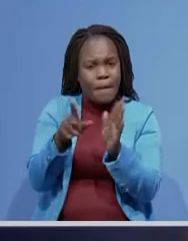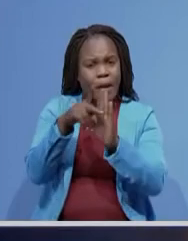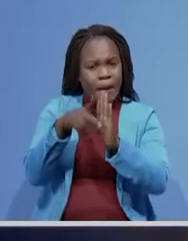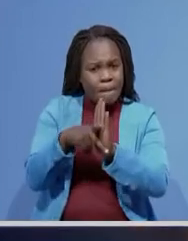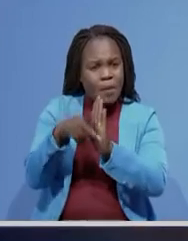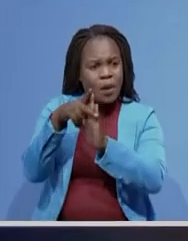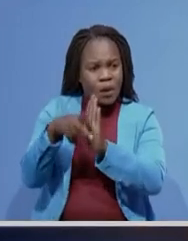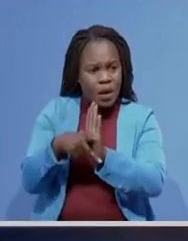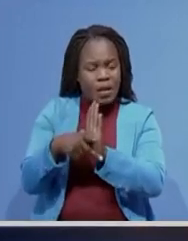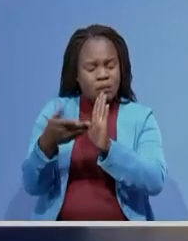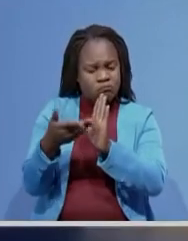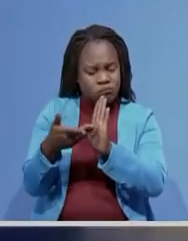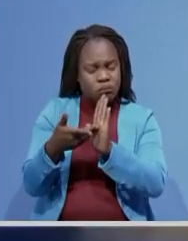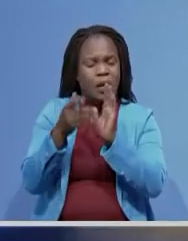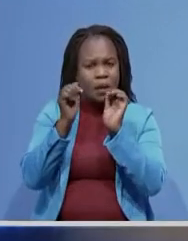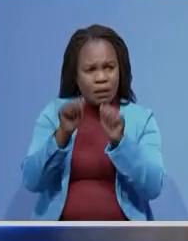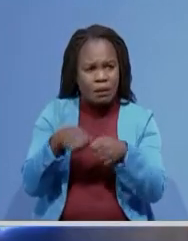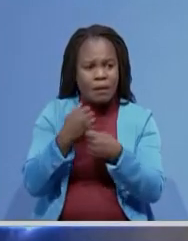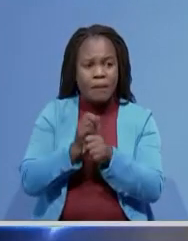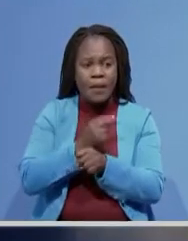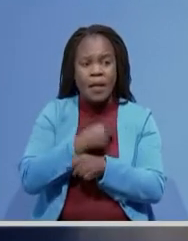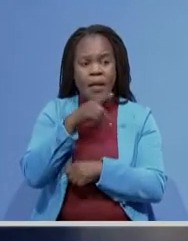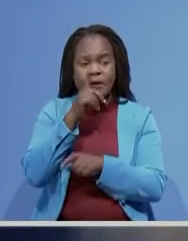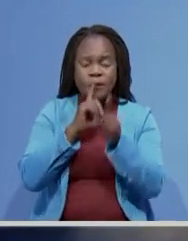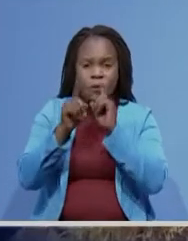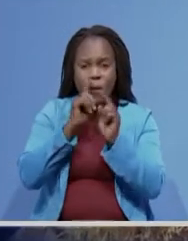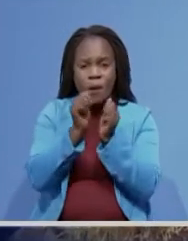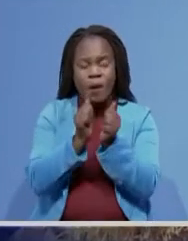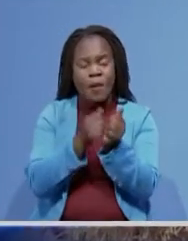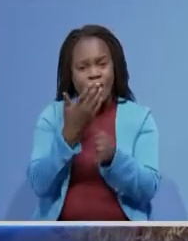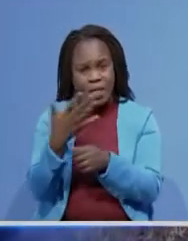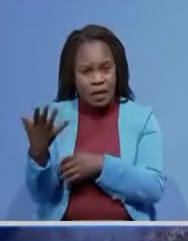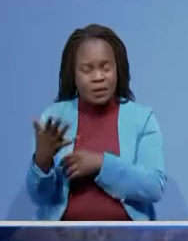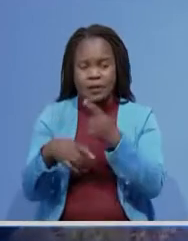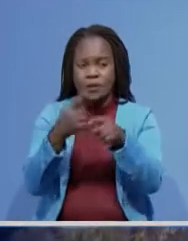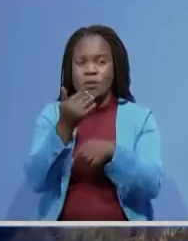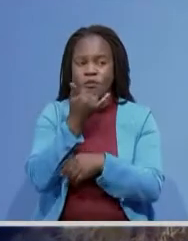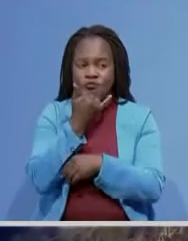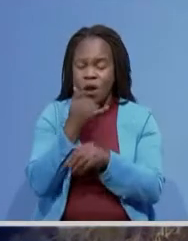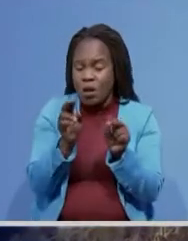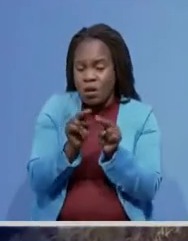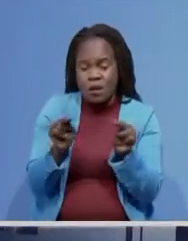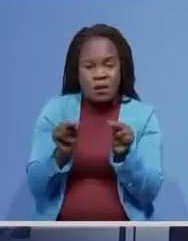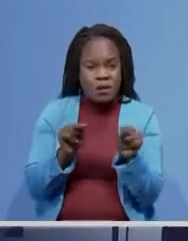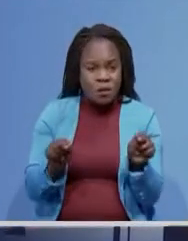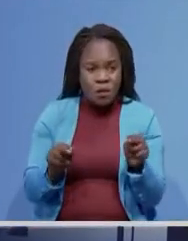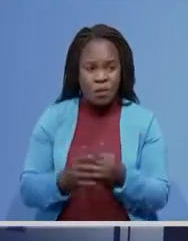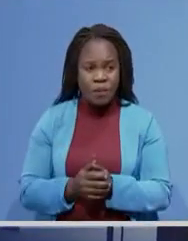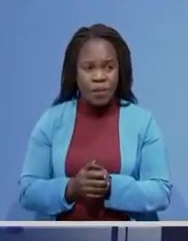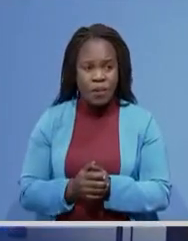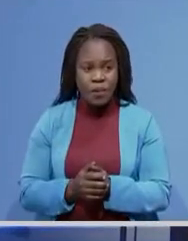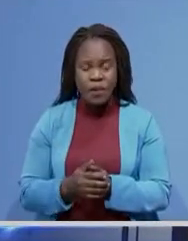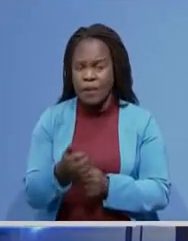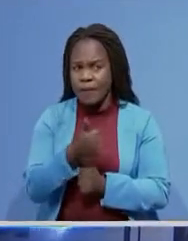so that we can talk about the things that are going wrong. It is very normal in any country,